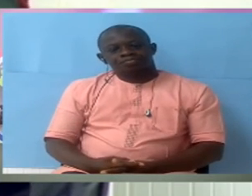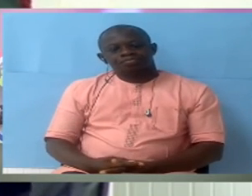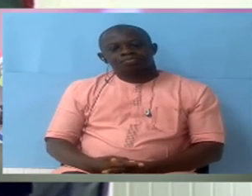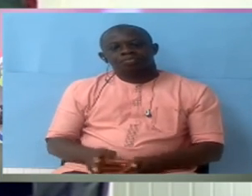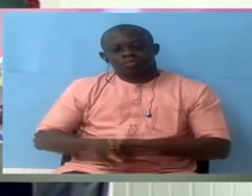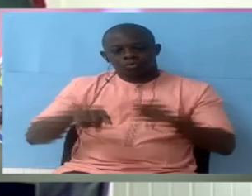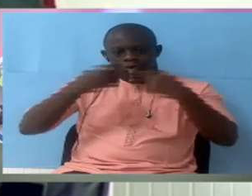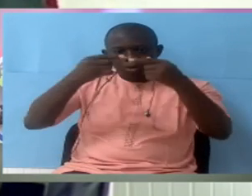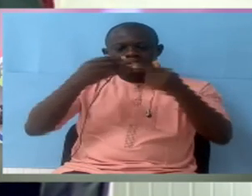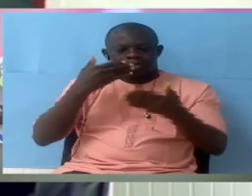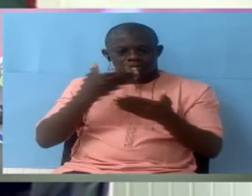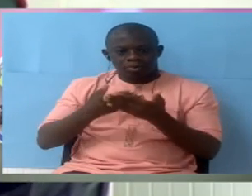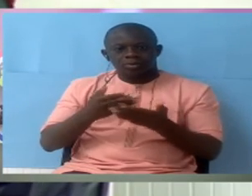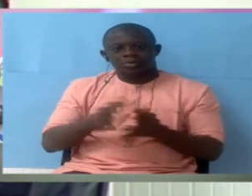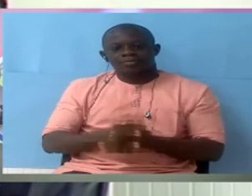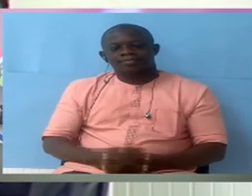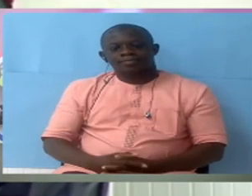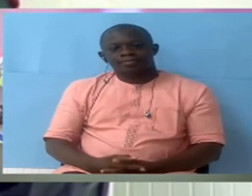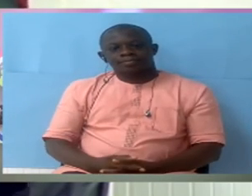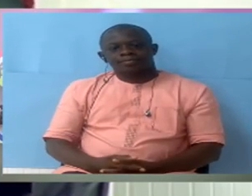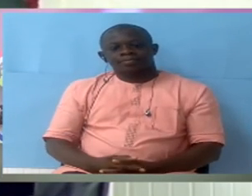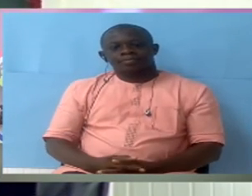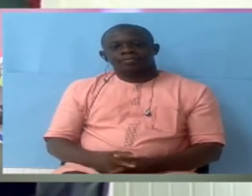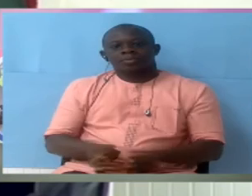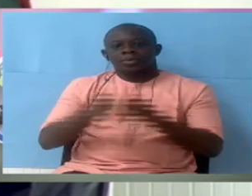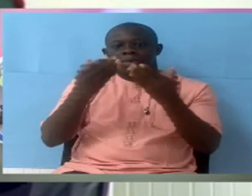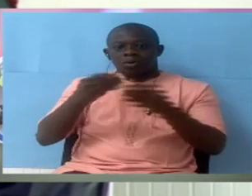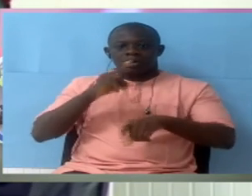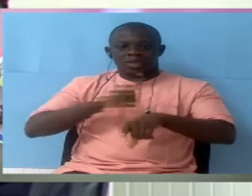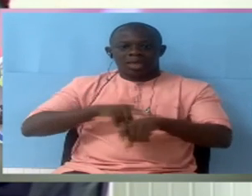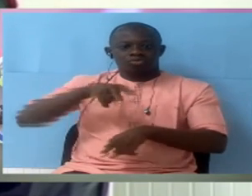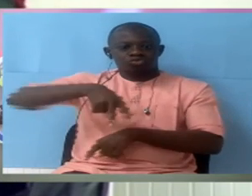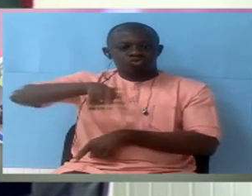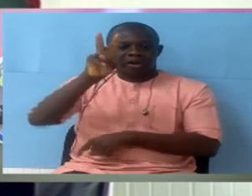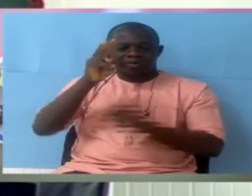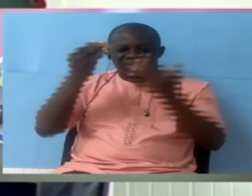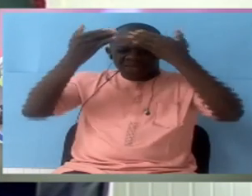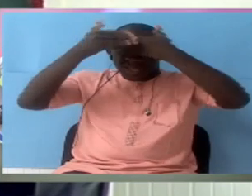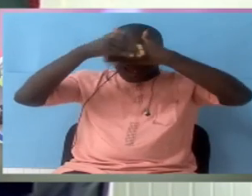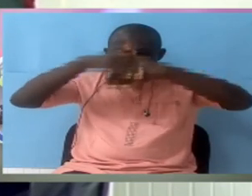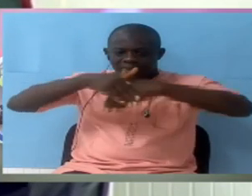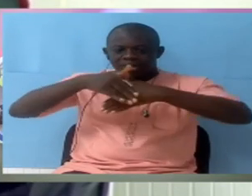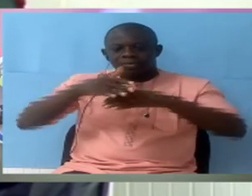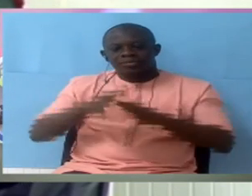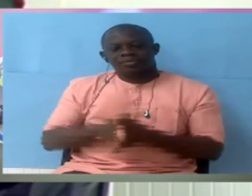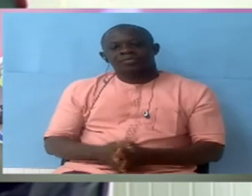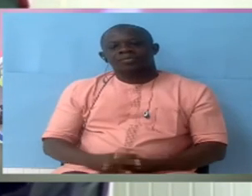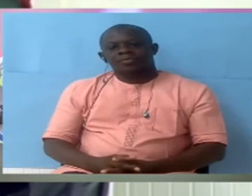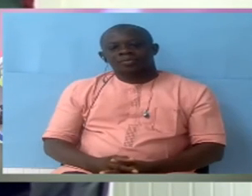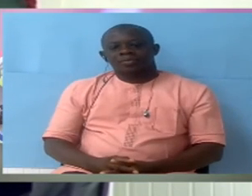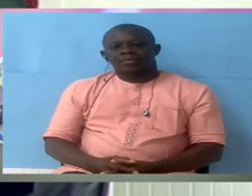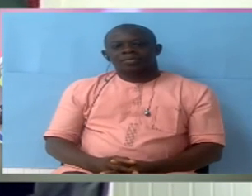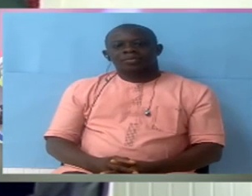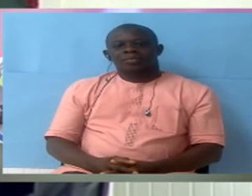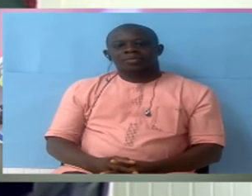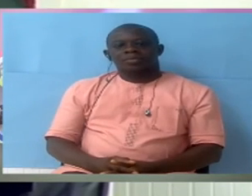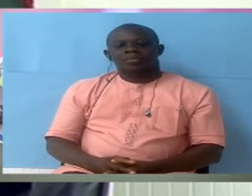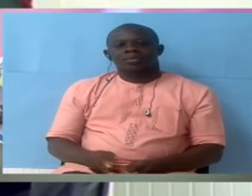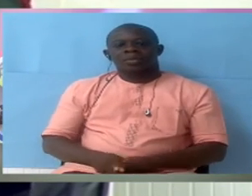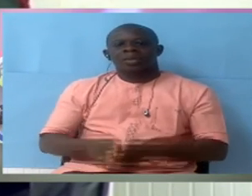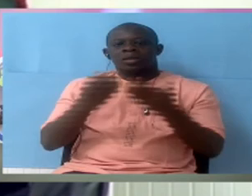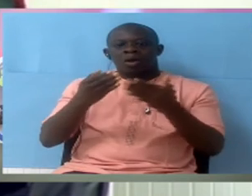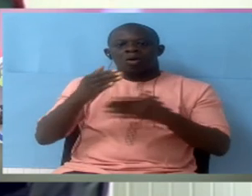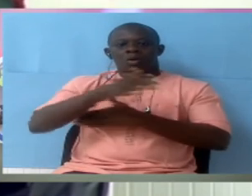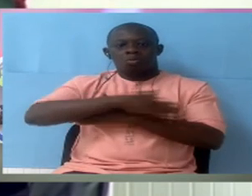Go on, please. Continue. At midnight. Cha haaji gudi. The gate of security wing